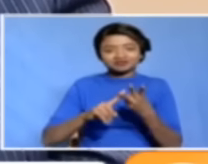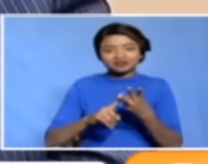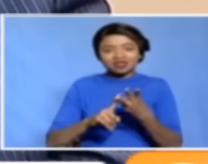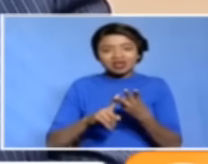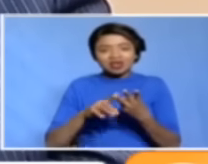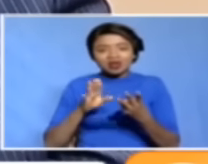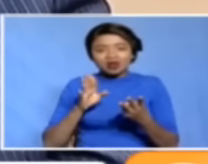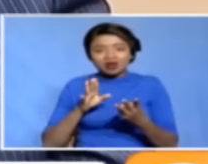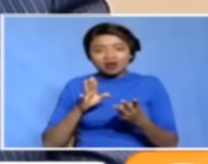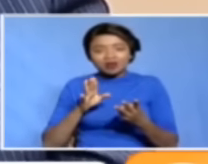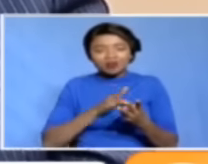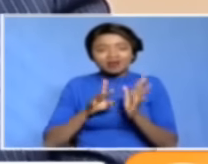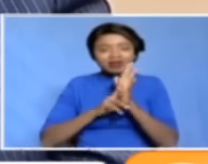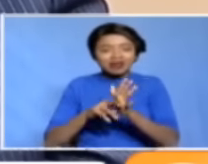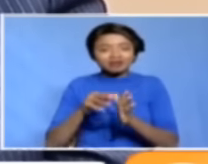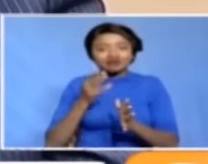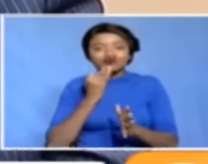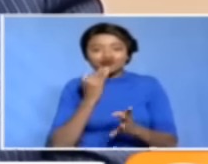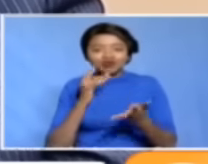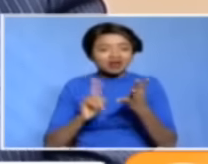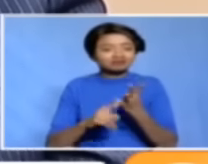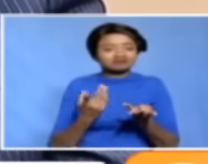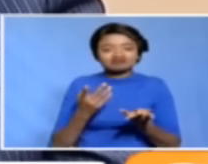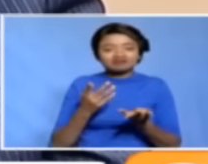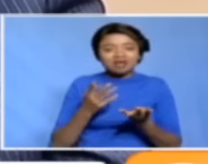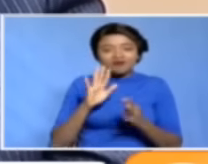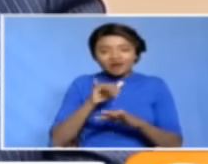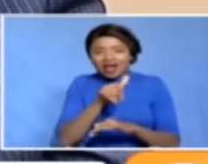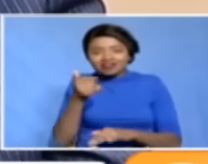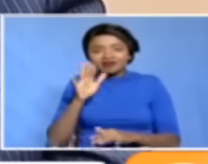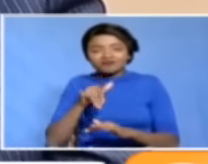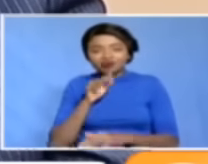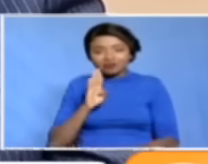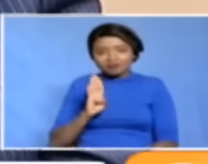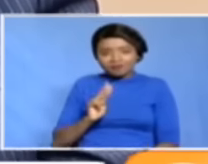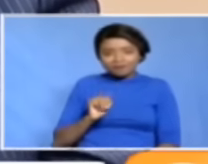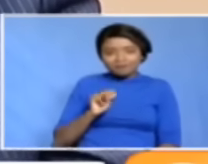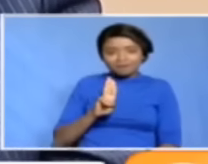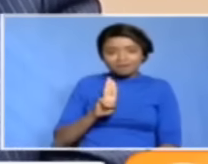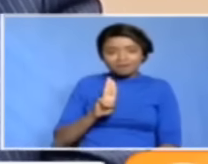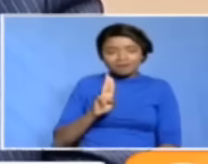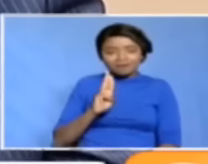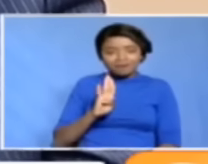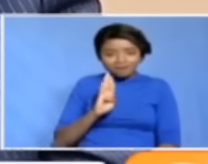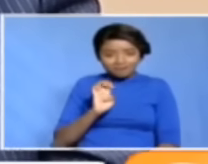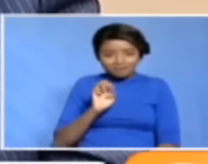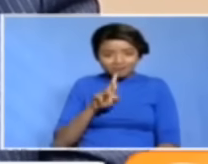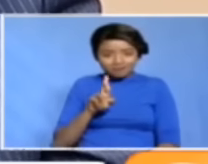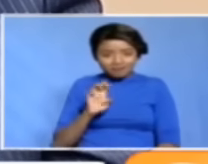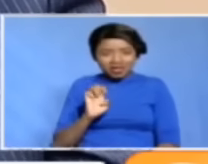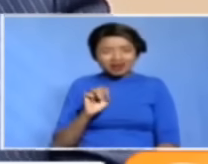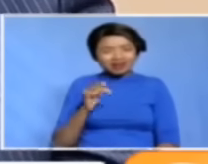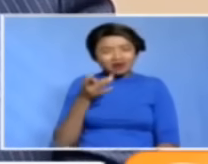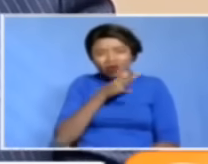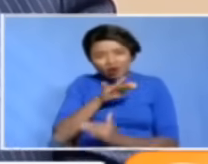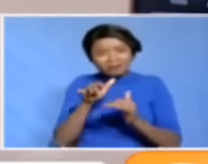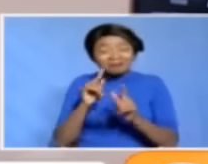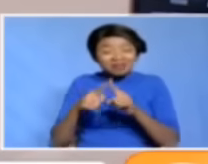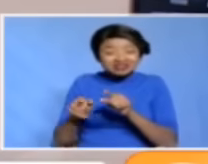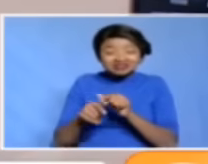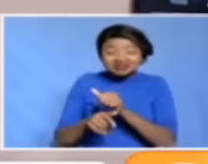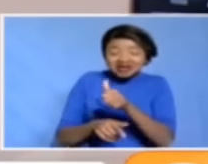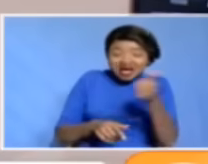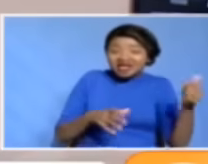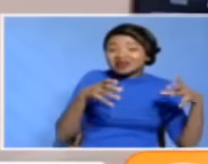is from Mbere. Go to the other parties. They come from one region. They come from one tribe. Like which